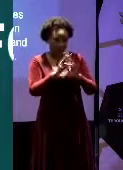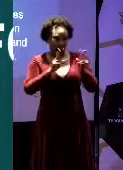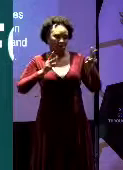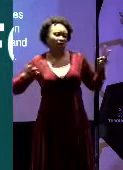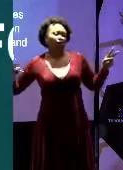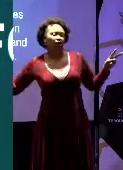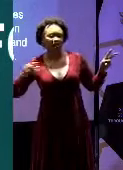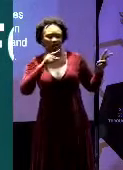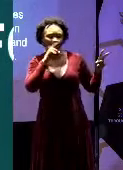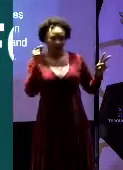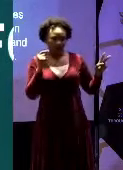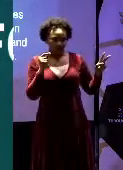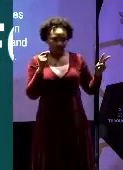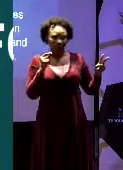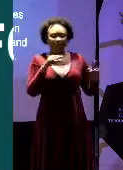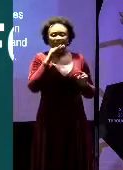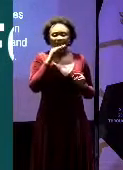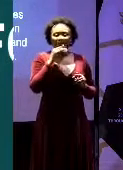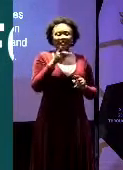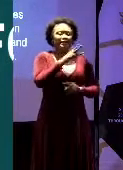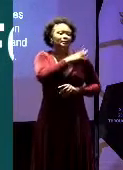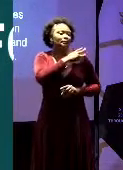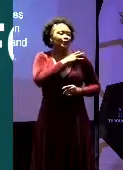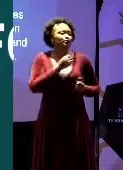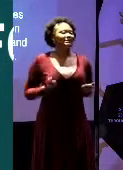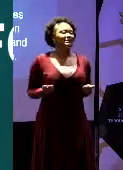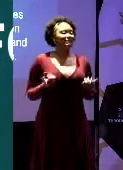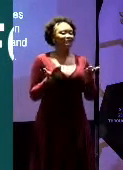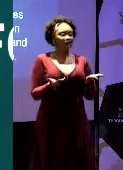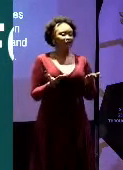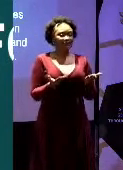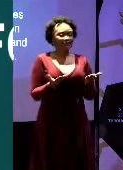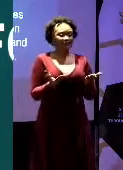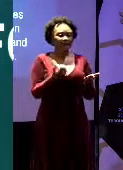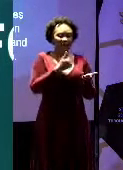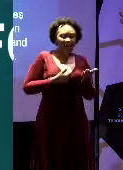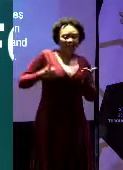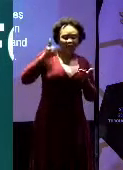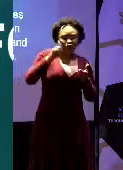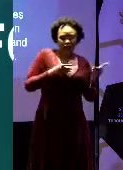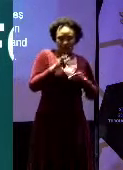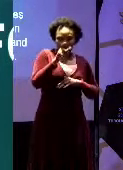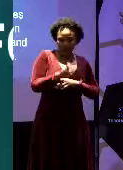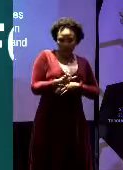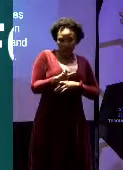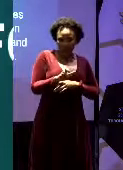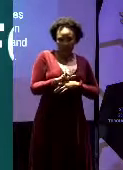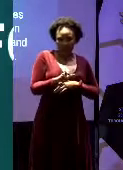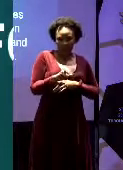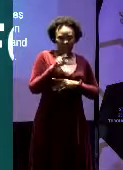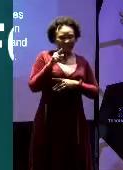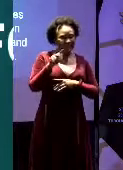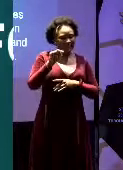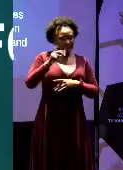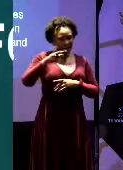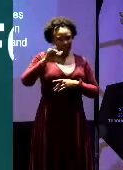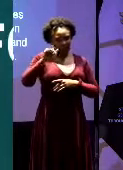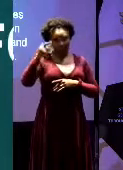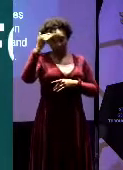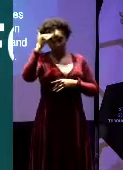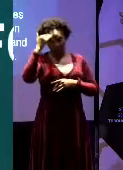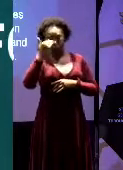Geomatics Management Services, and the Chief Directorate is National Geospatial Information, NGI. You know who I'm talking about,